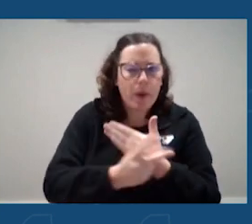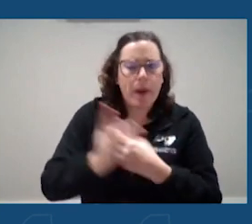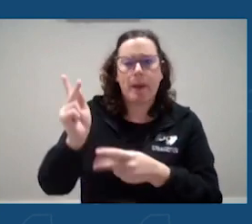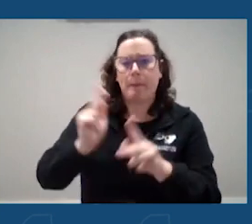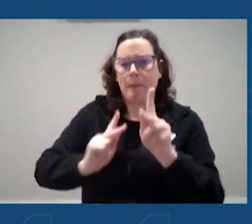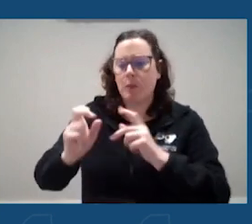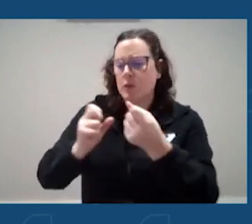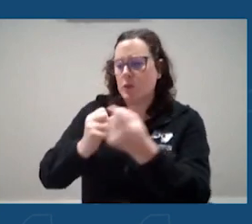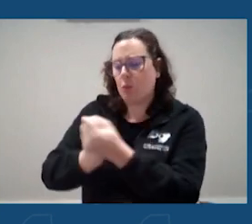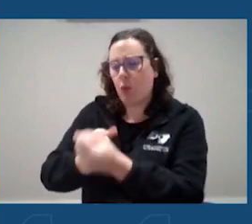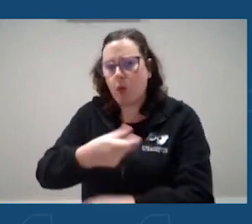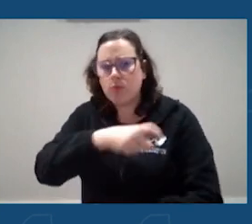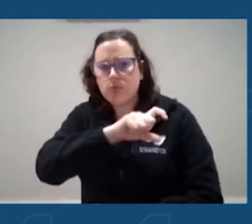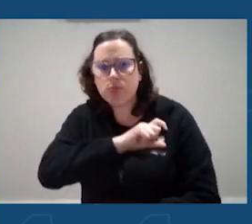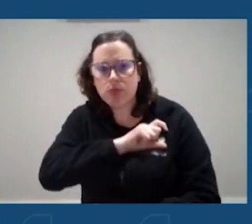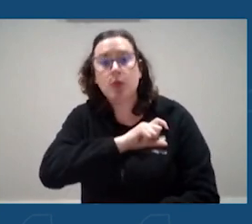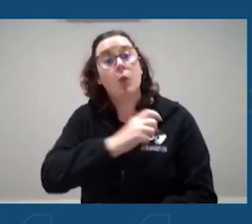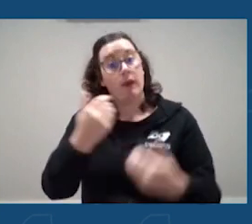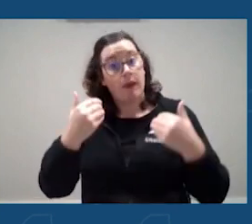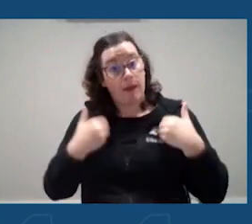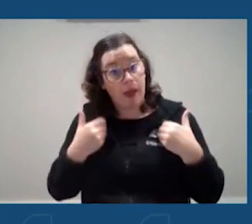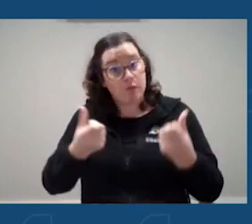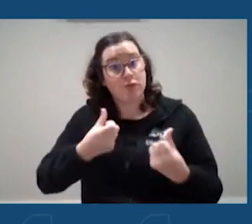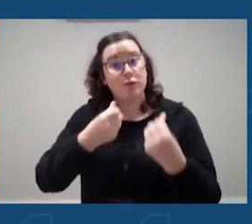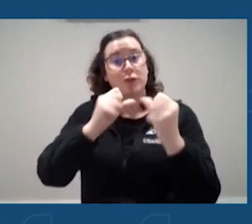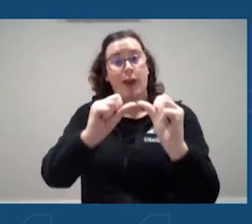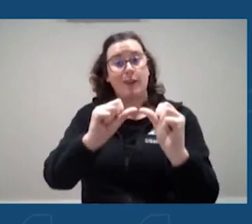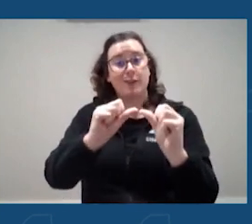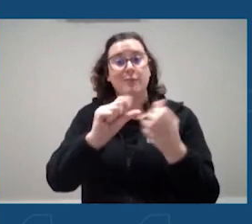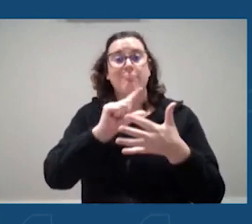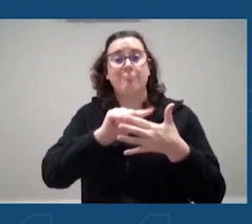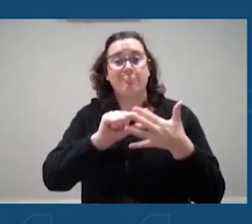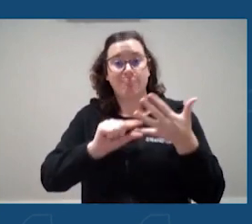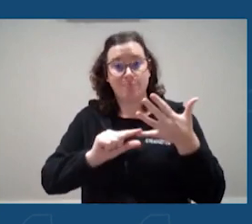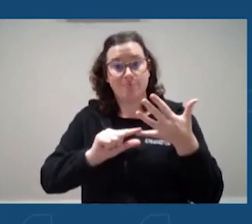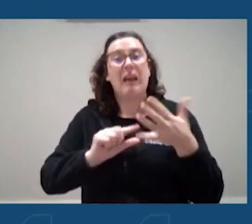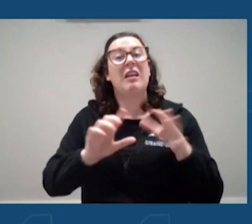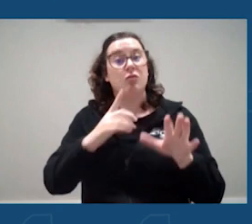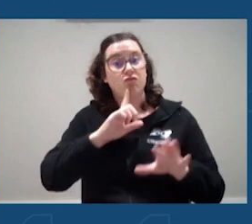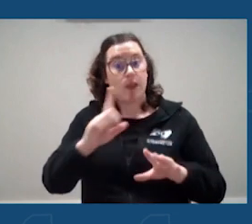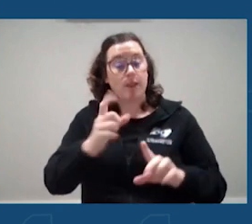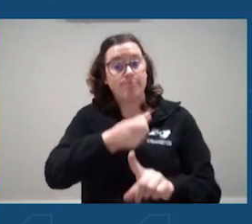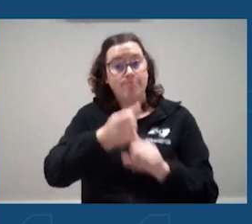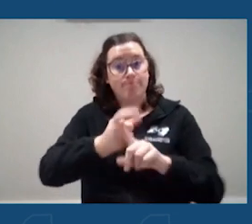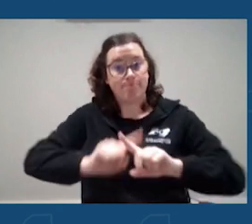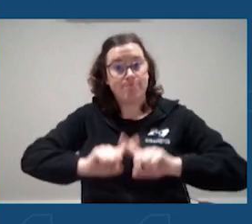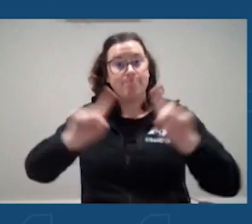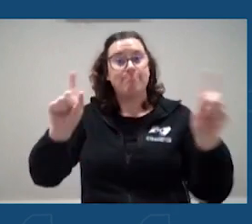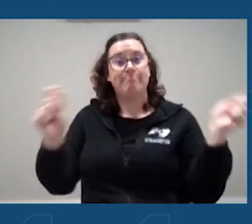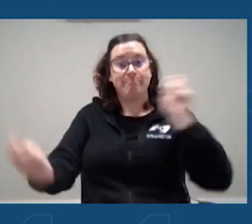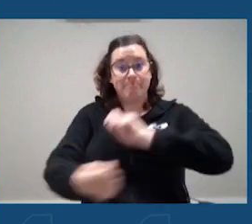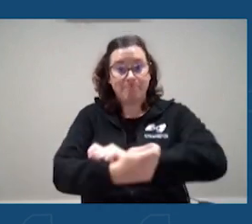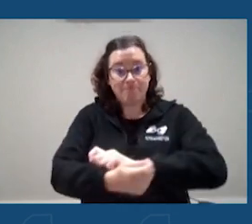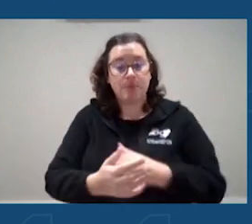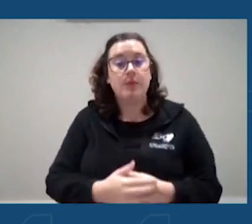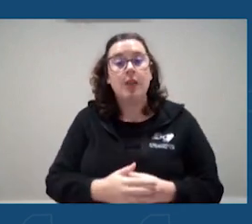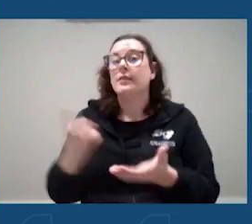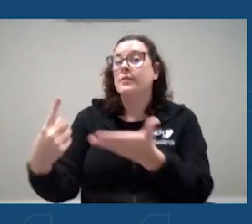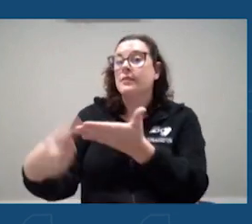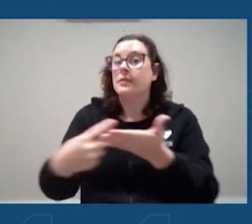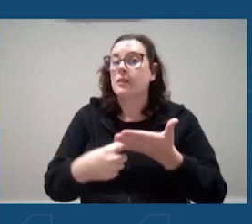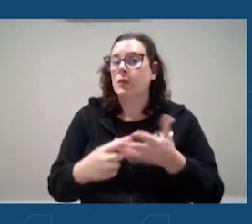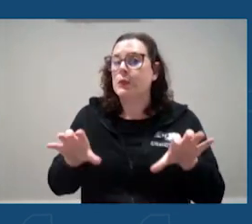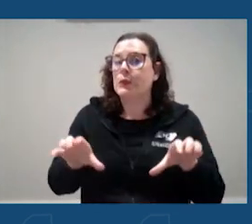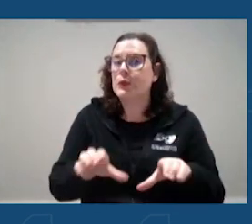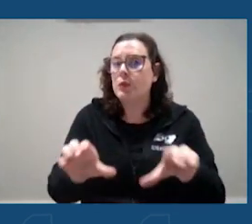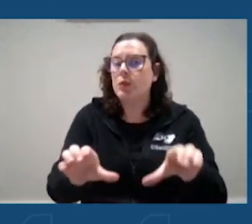We have a way to do this, and it's making a difference. So we talk about what we're doing, and again, I'm reinforcing we're not done